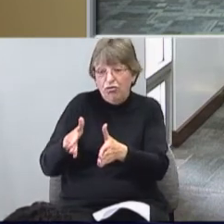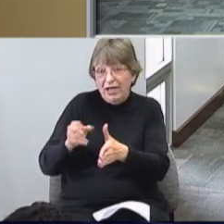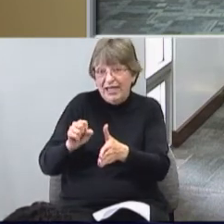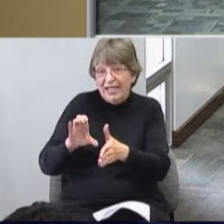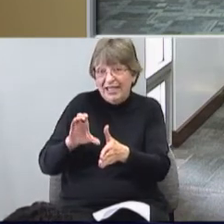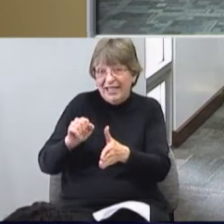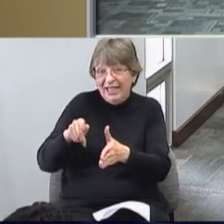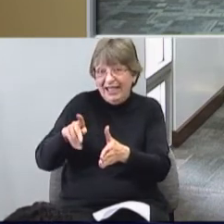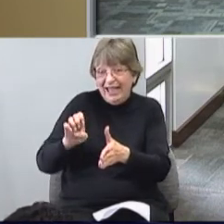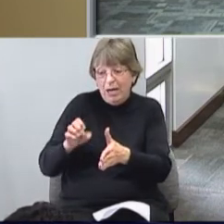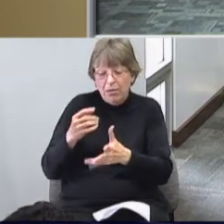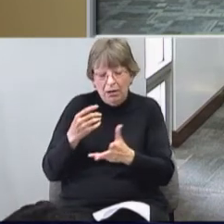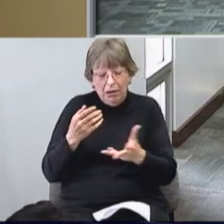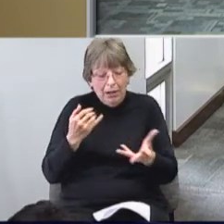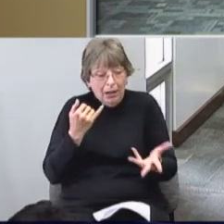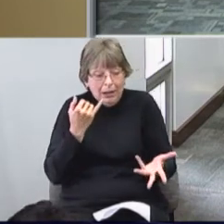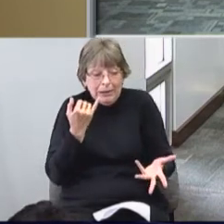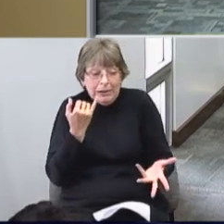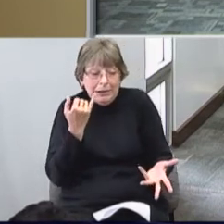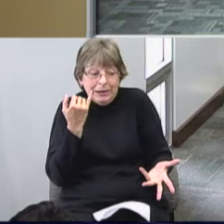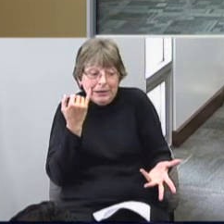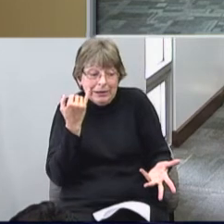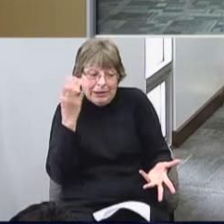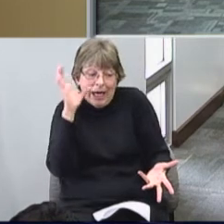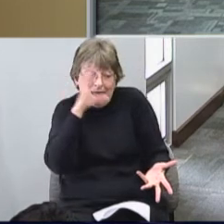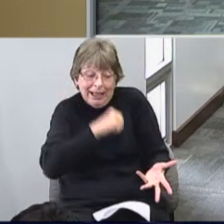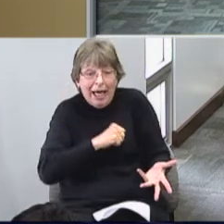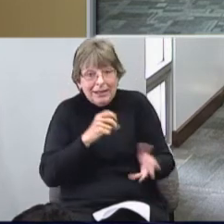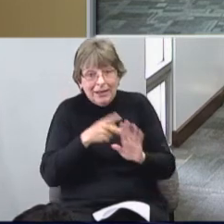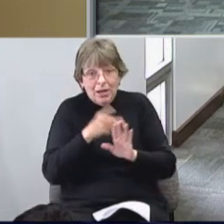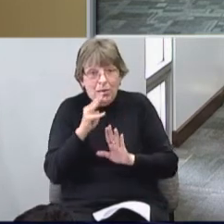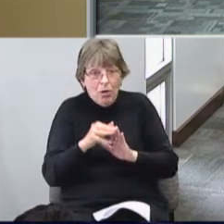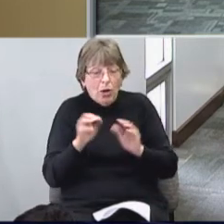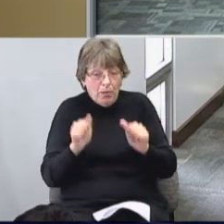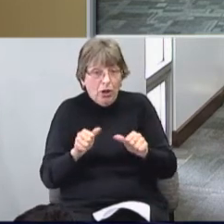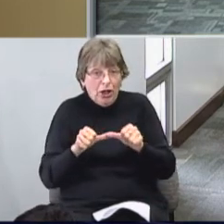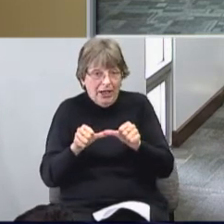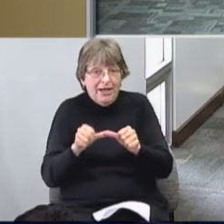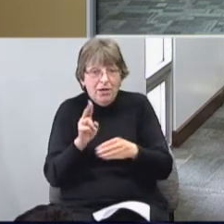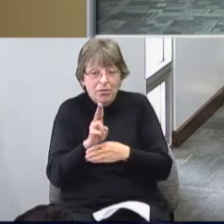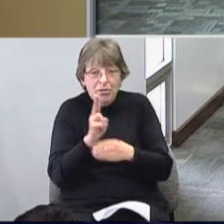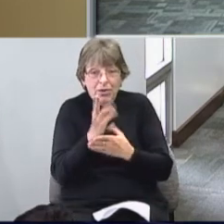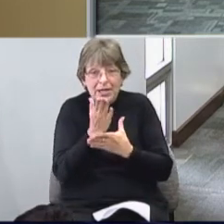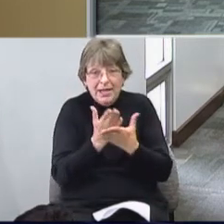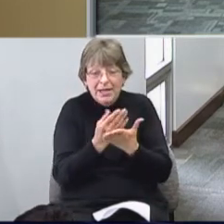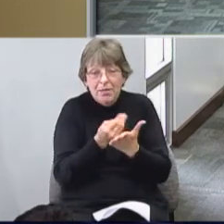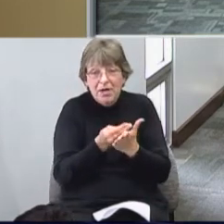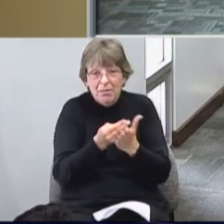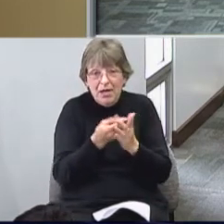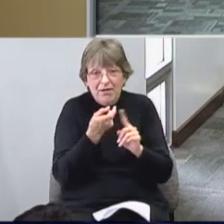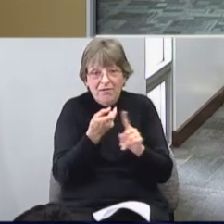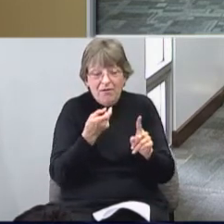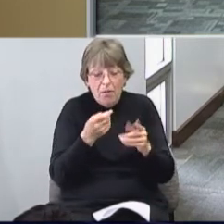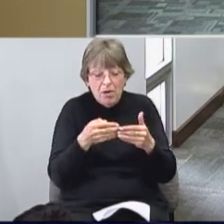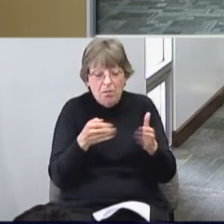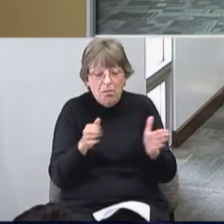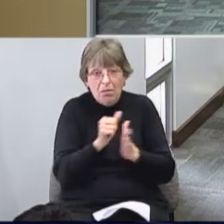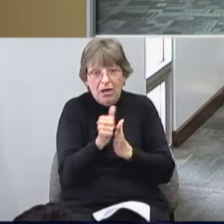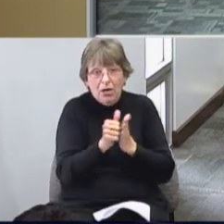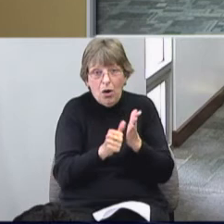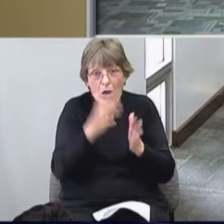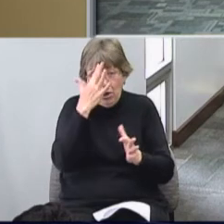I suppose that program could continue using some of the funds from the Public Art Trust Fund,